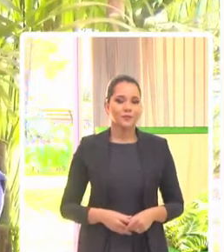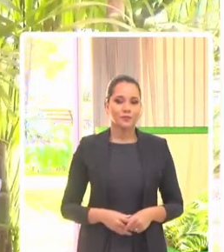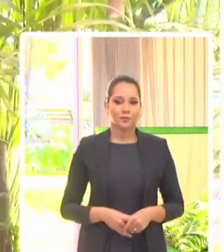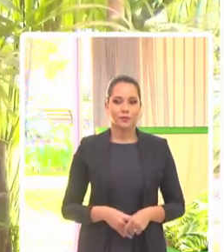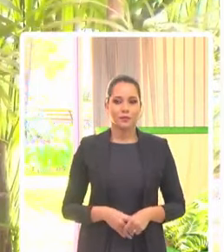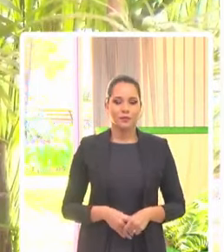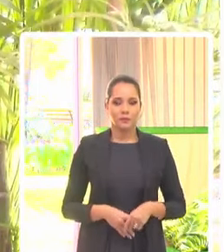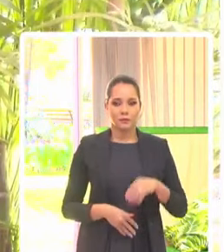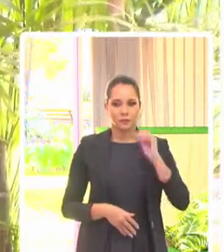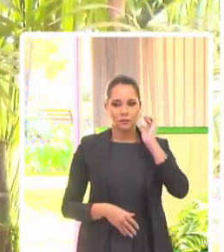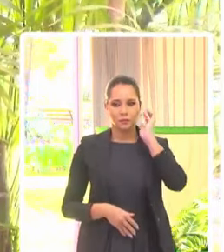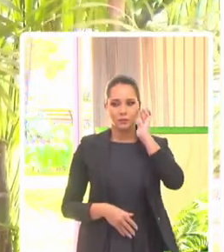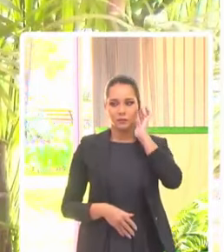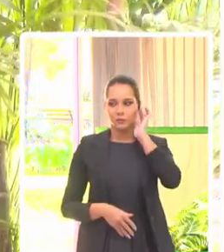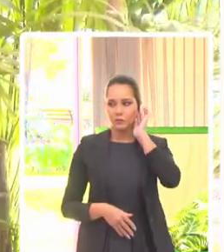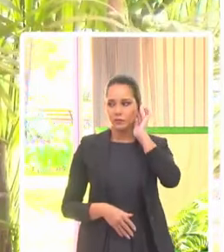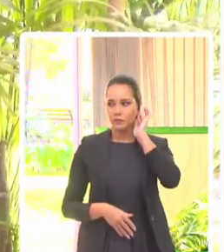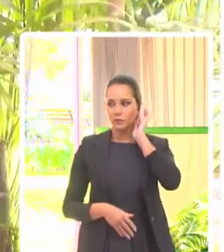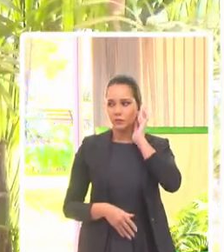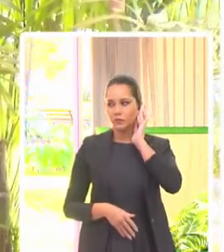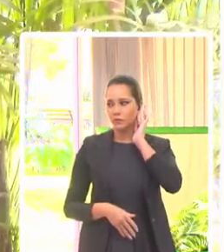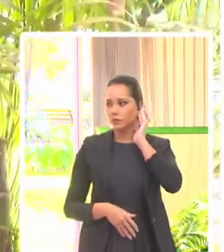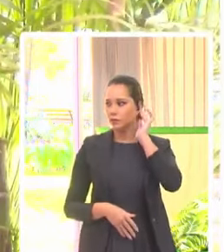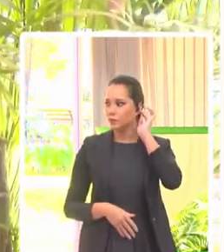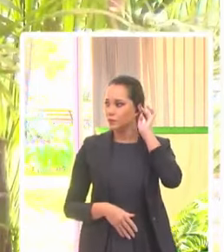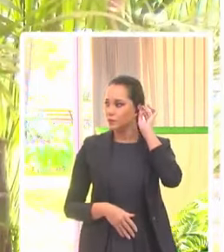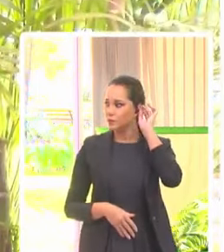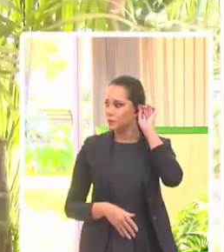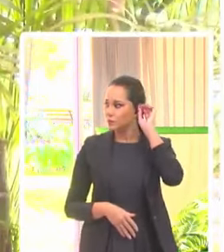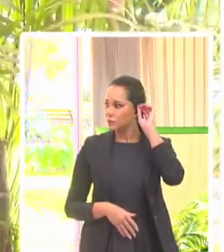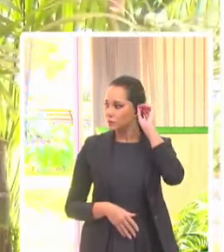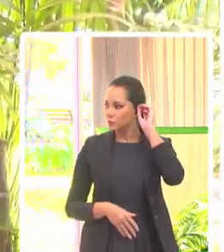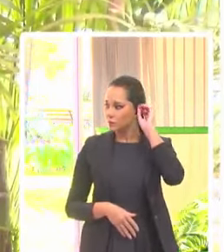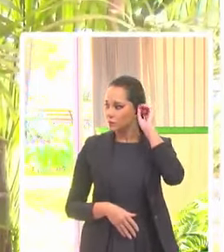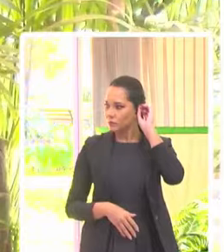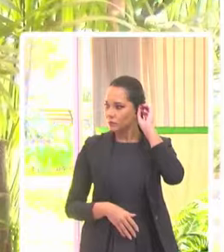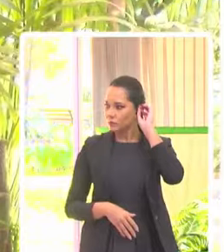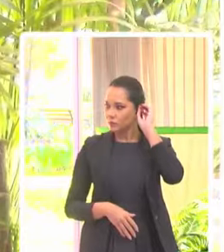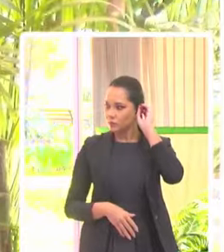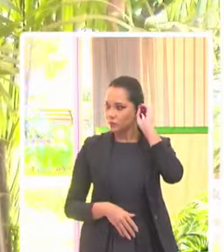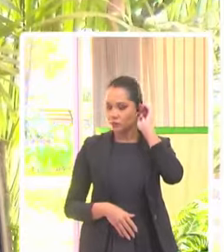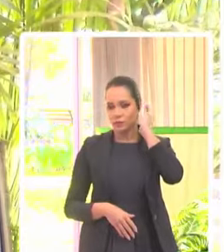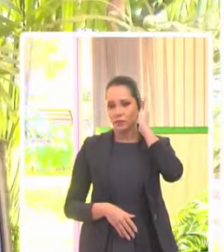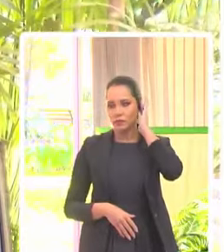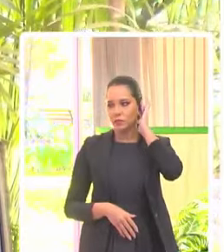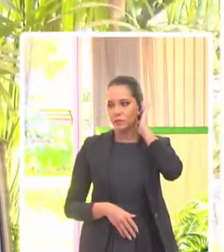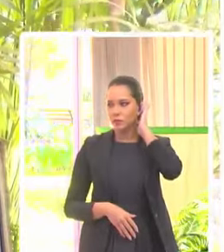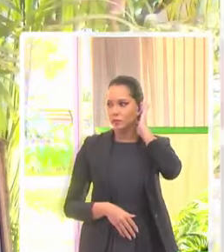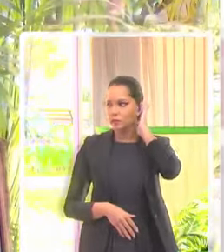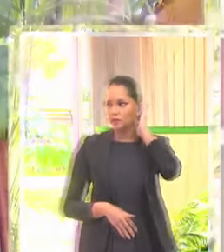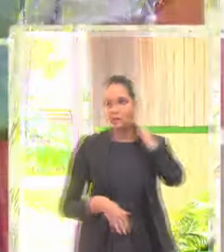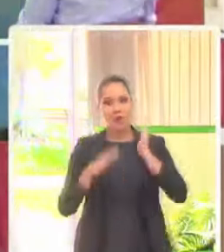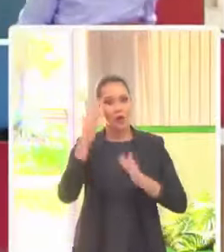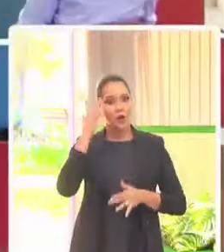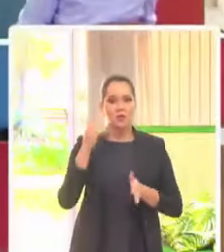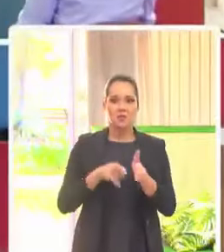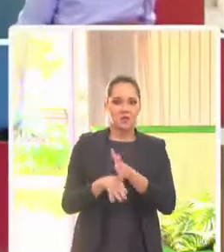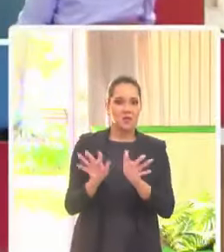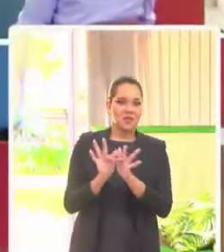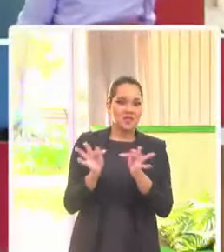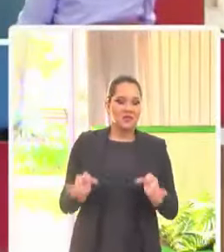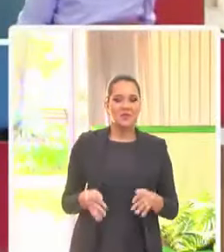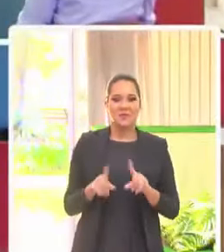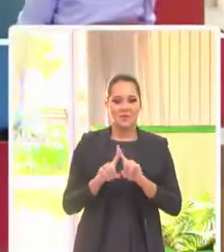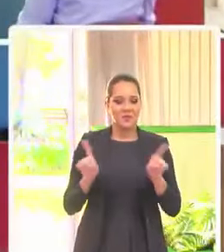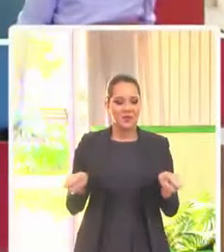That's an easy answer. I'm not in a place to. I'm not a public servant. I've never been a public servant.